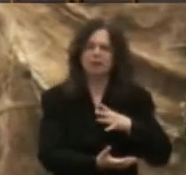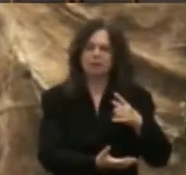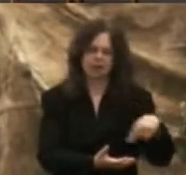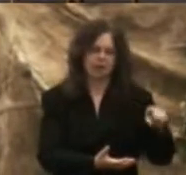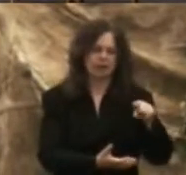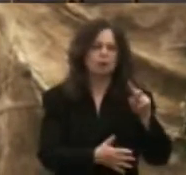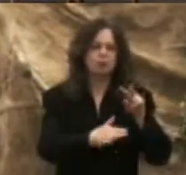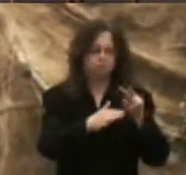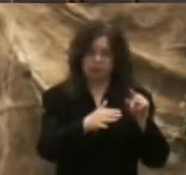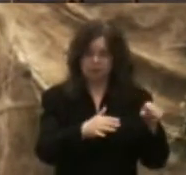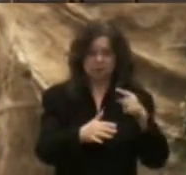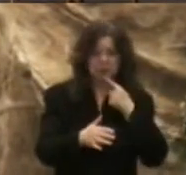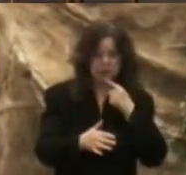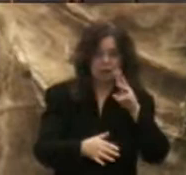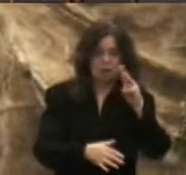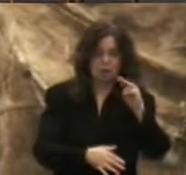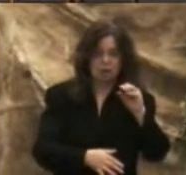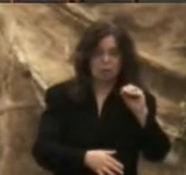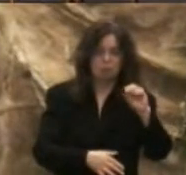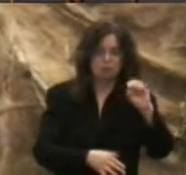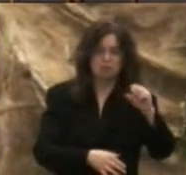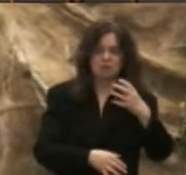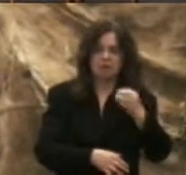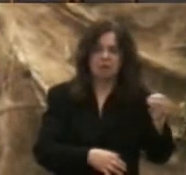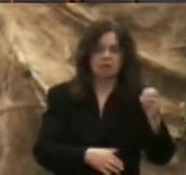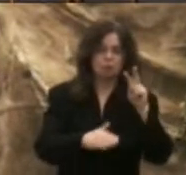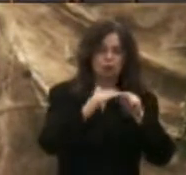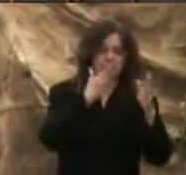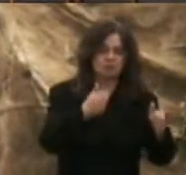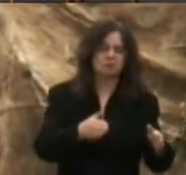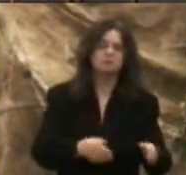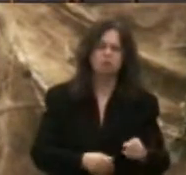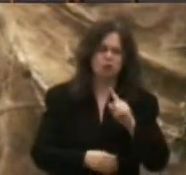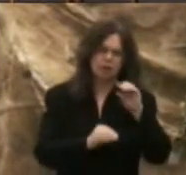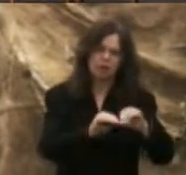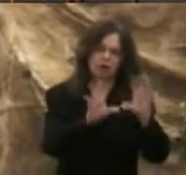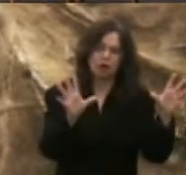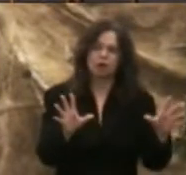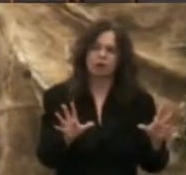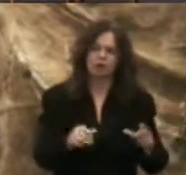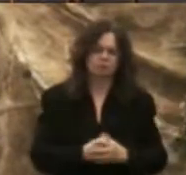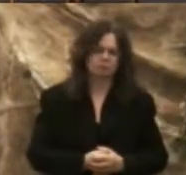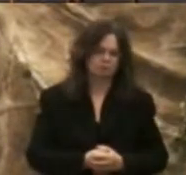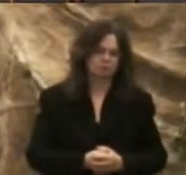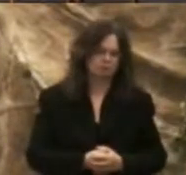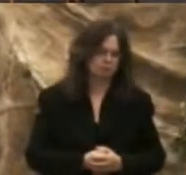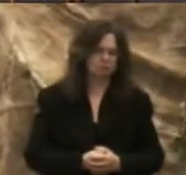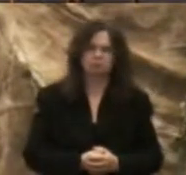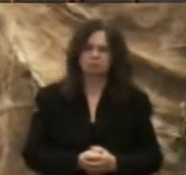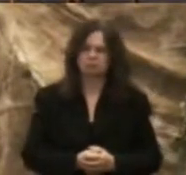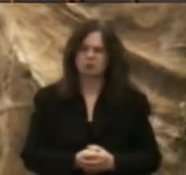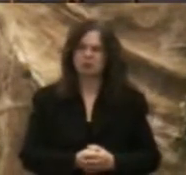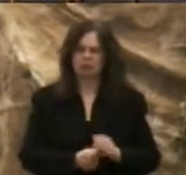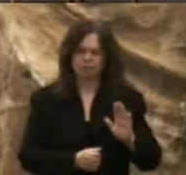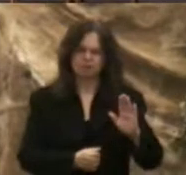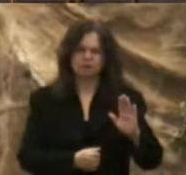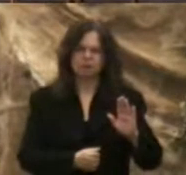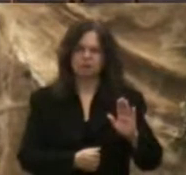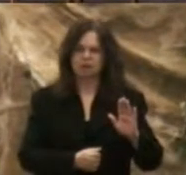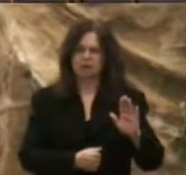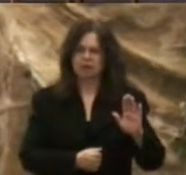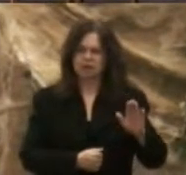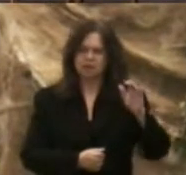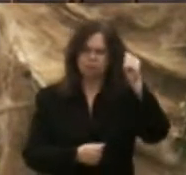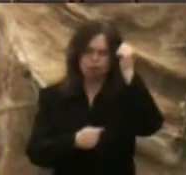clear about the care for all of God's people. They don't need someone who has come back from the dead to offer